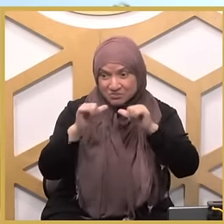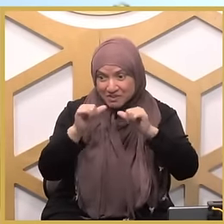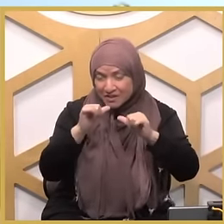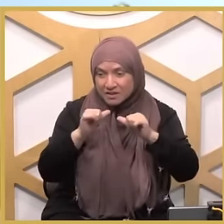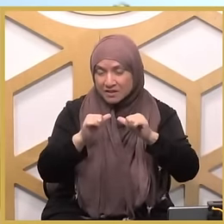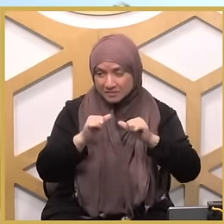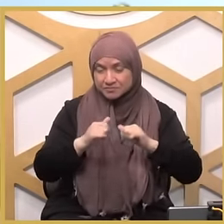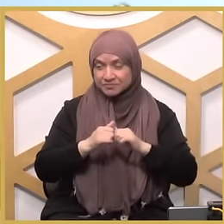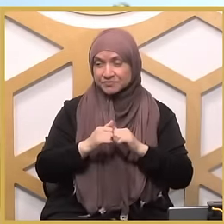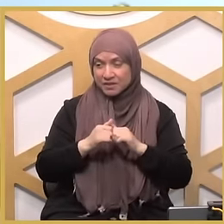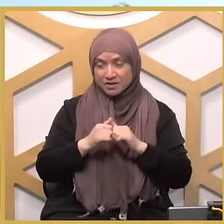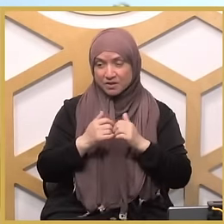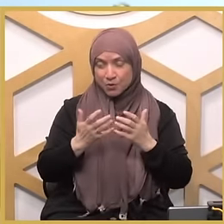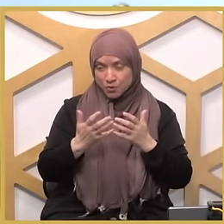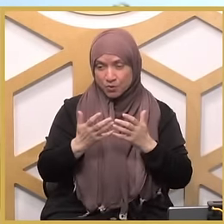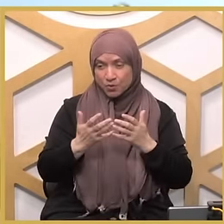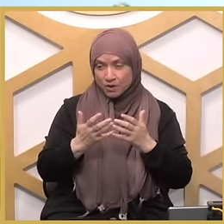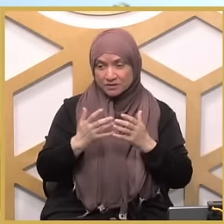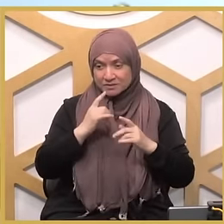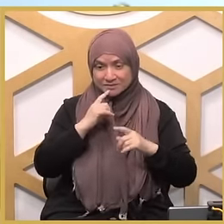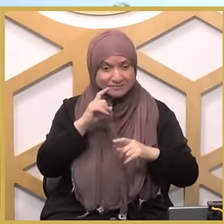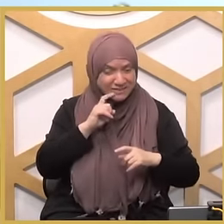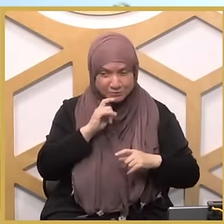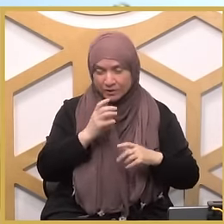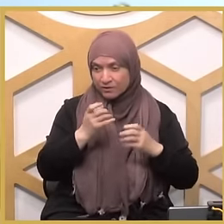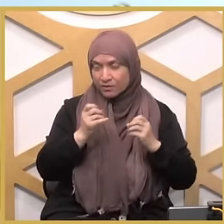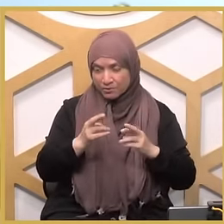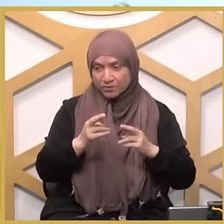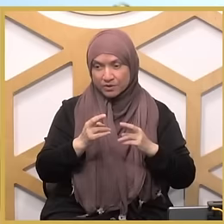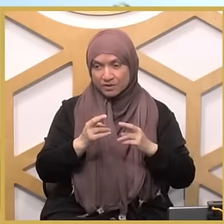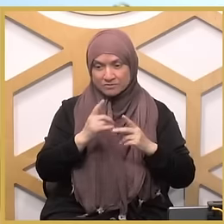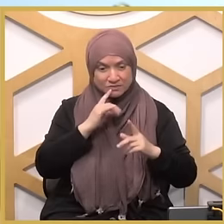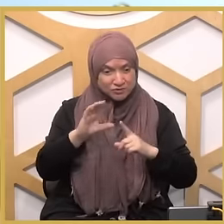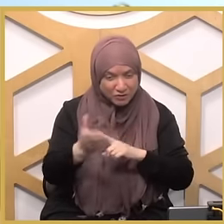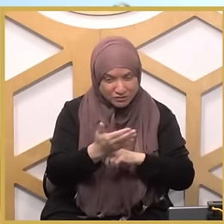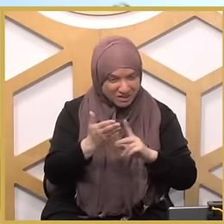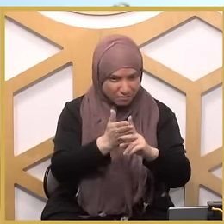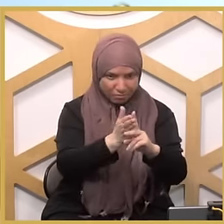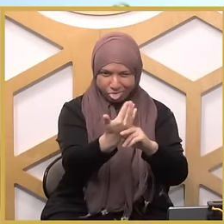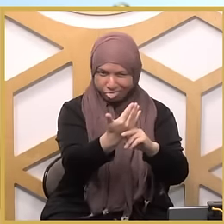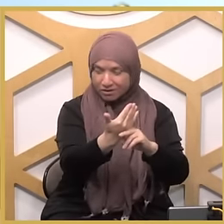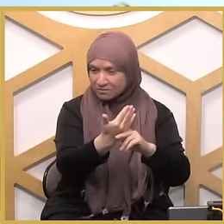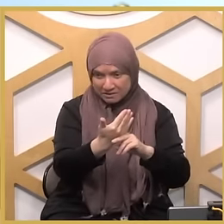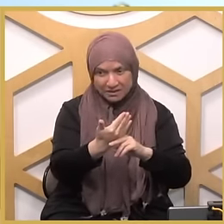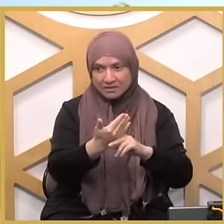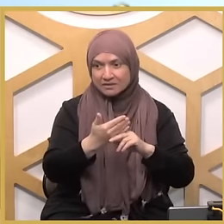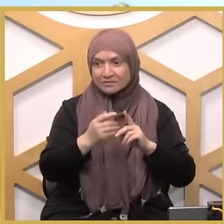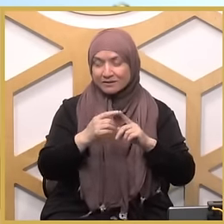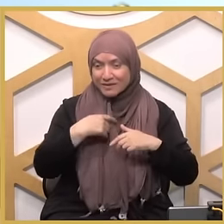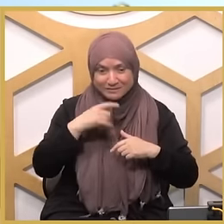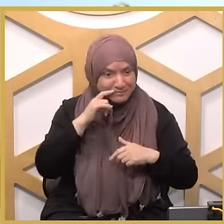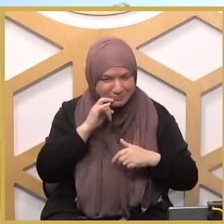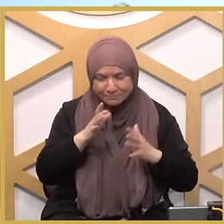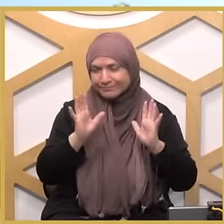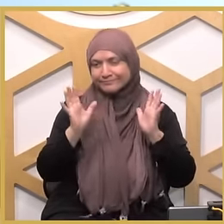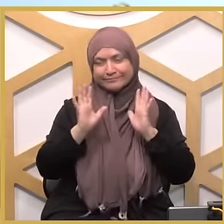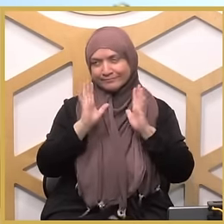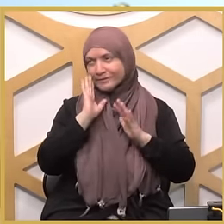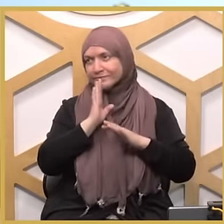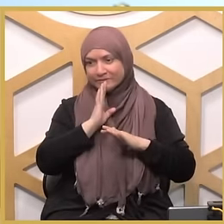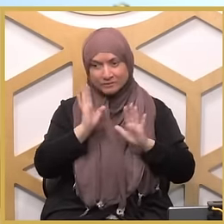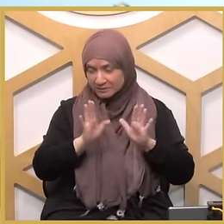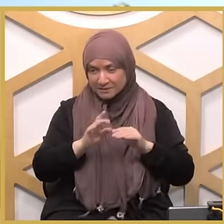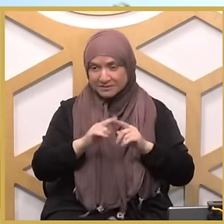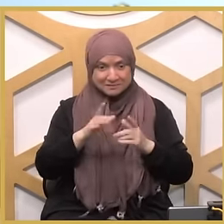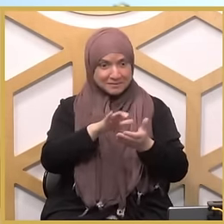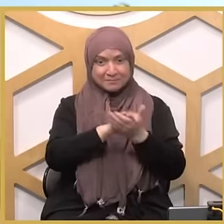I mean, it's pretty obvious why someone would commit adultery or would fornicate, because they enjoy that type of, you know, interaction, they enjoy that